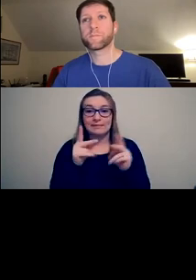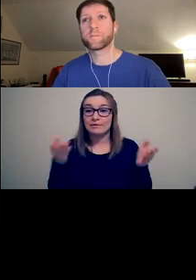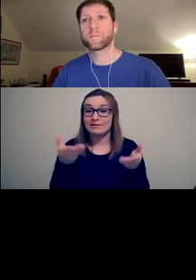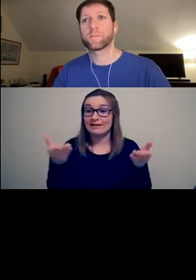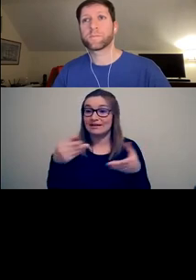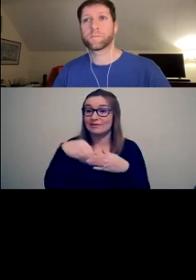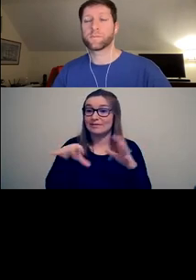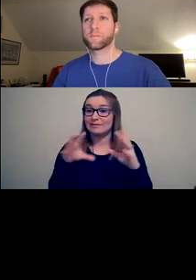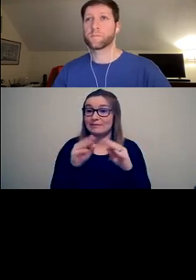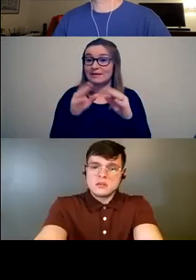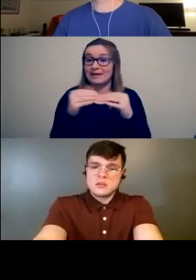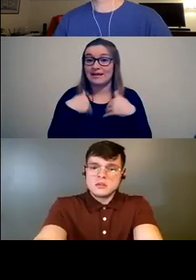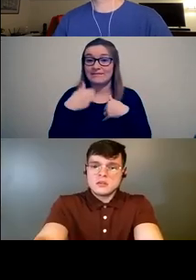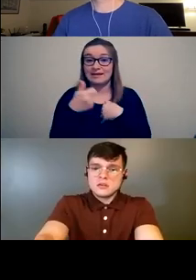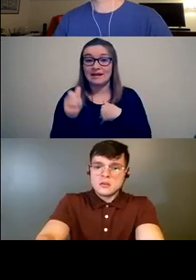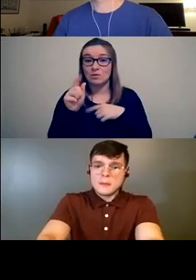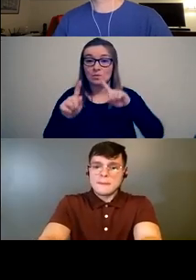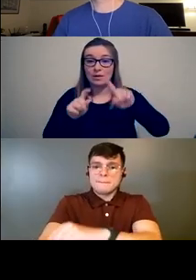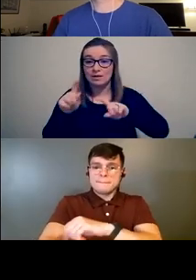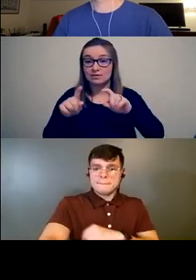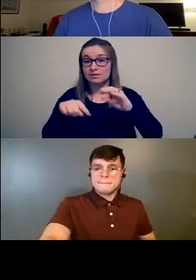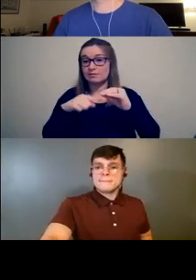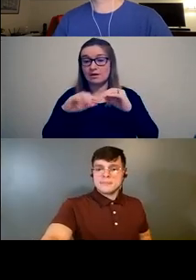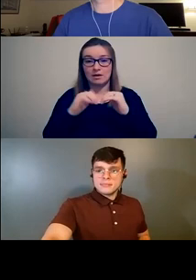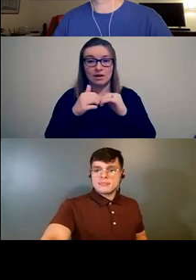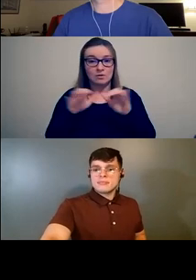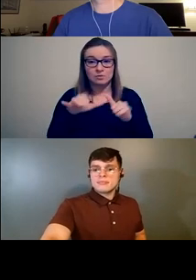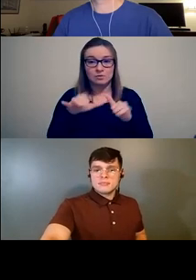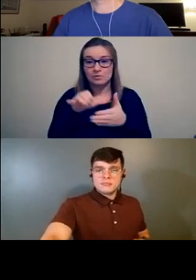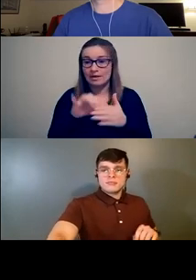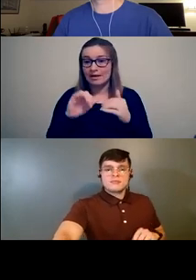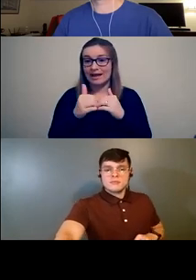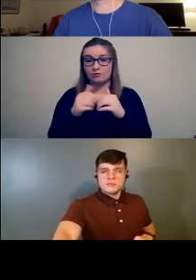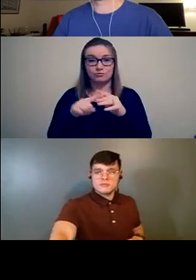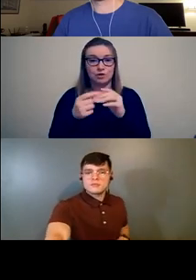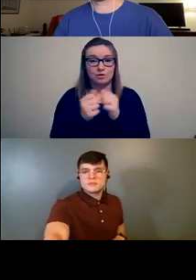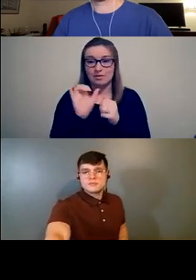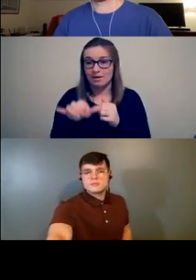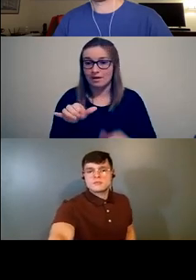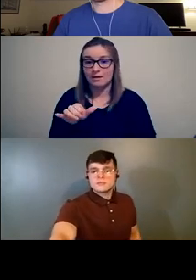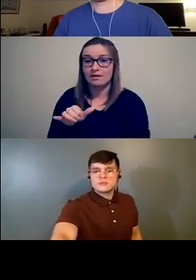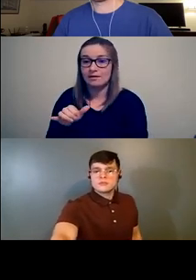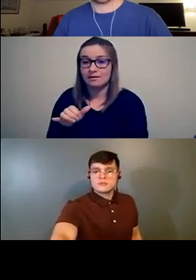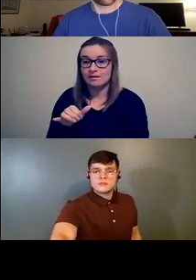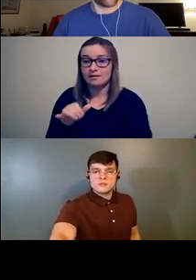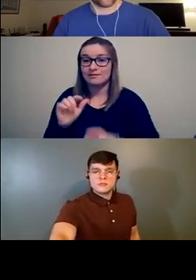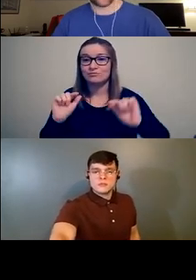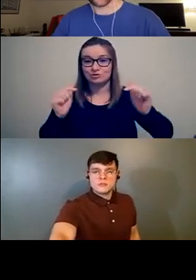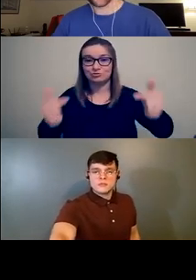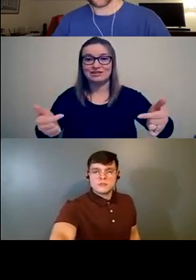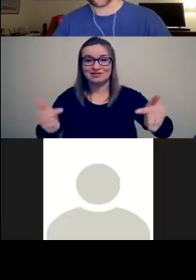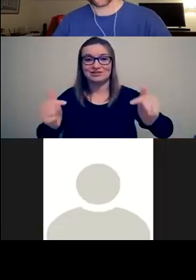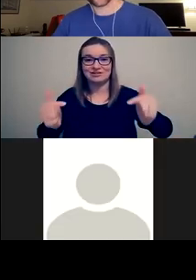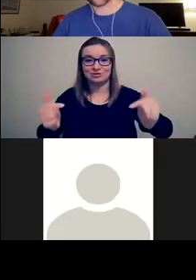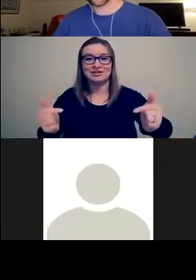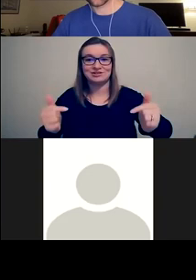had questions about how to do that, how to get started with that. I think from, go